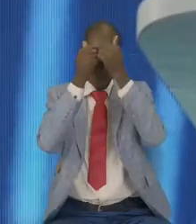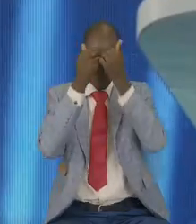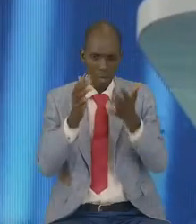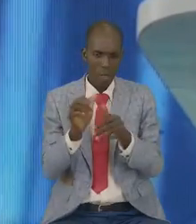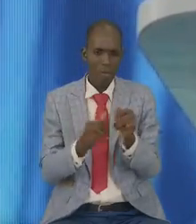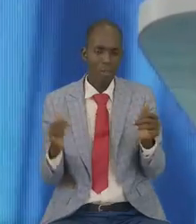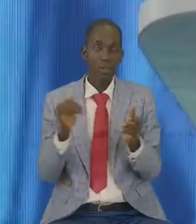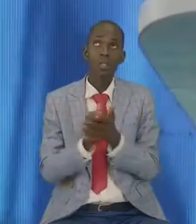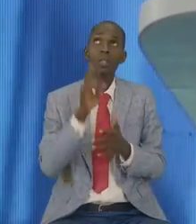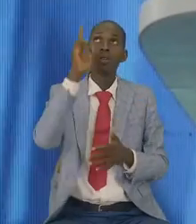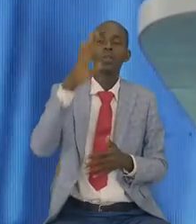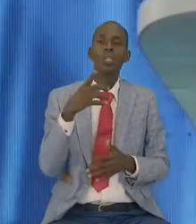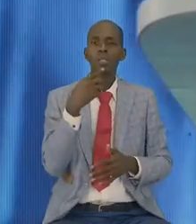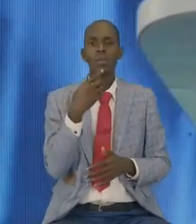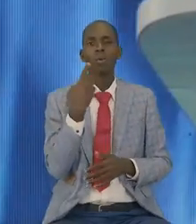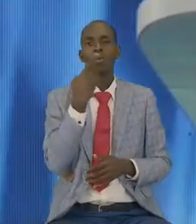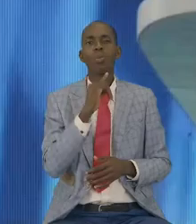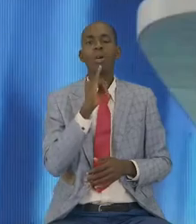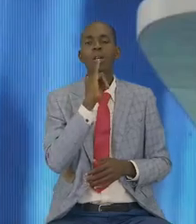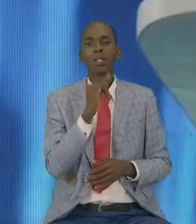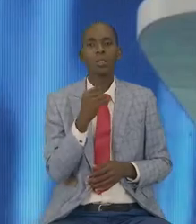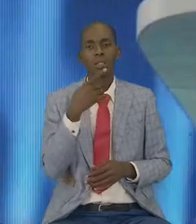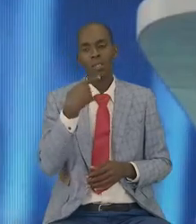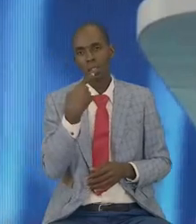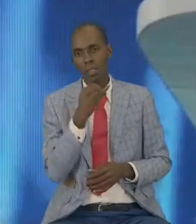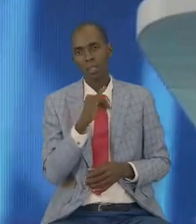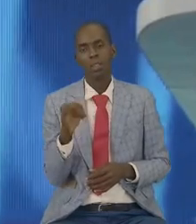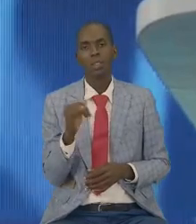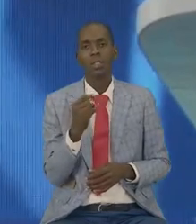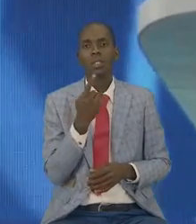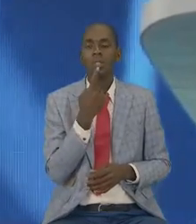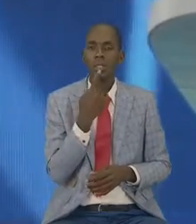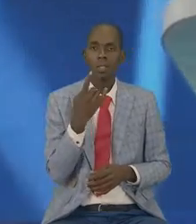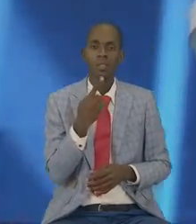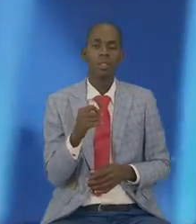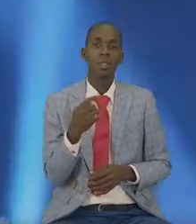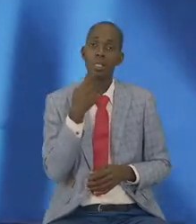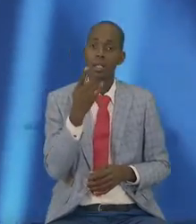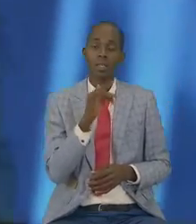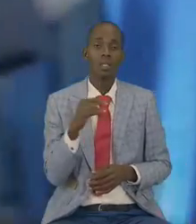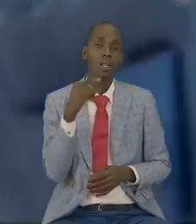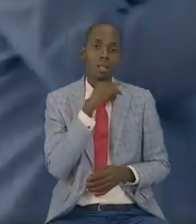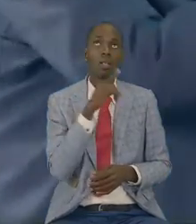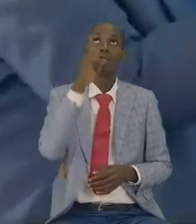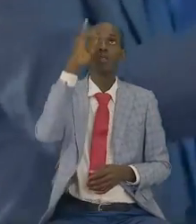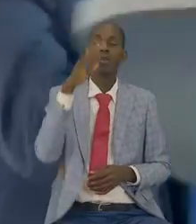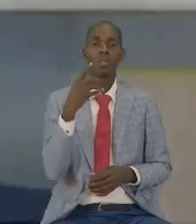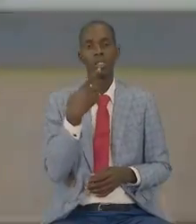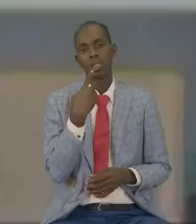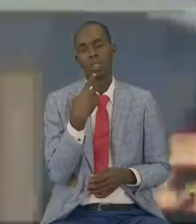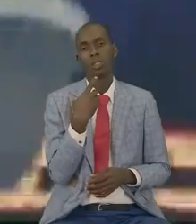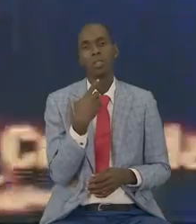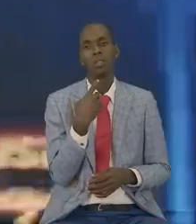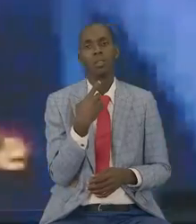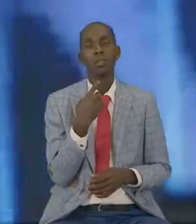said. Who is telling a lie, God or yourself? God said that you will